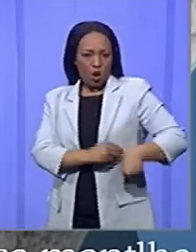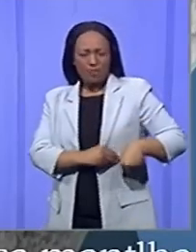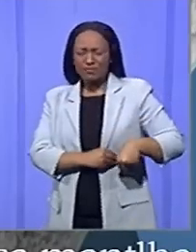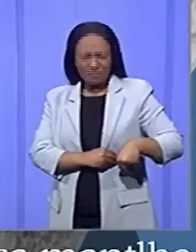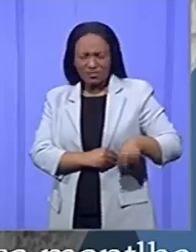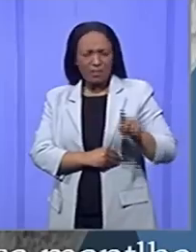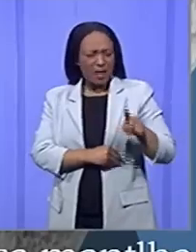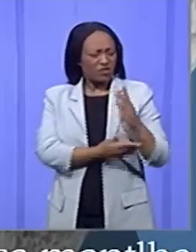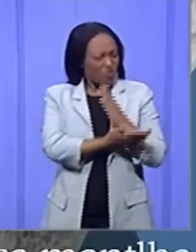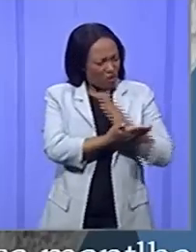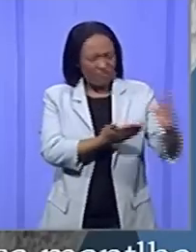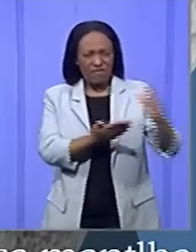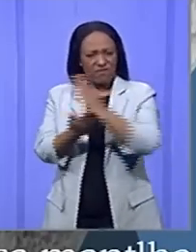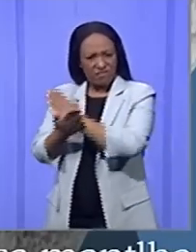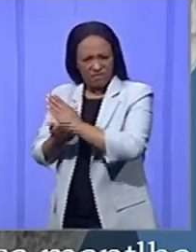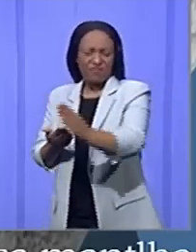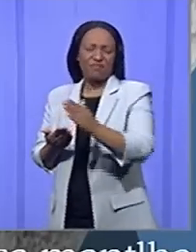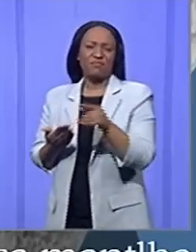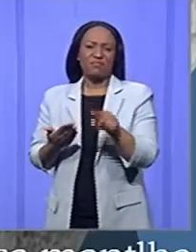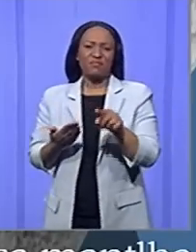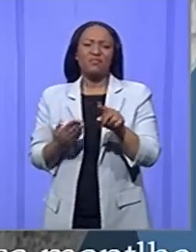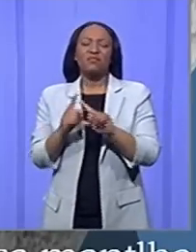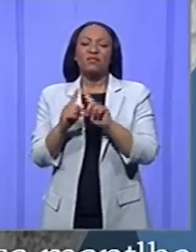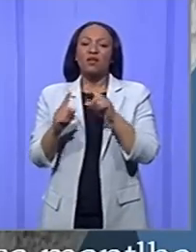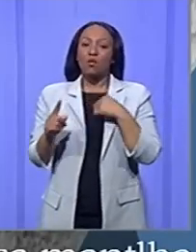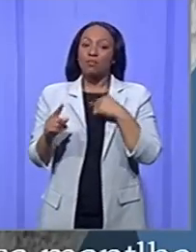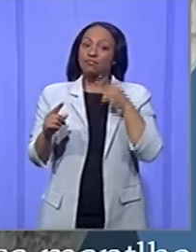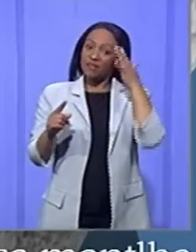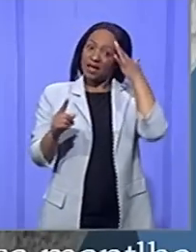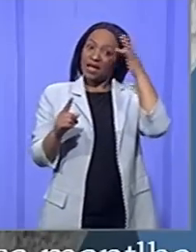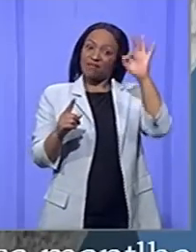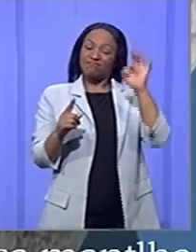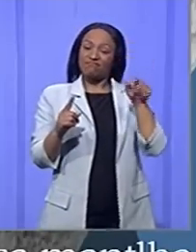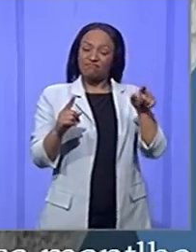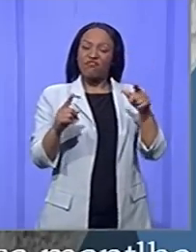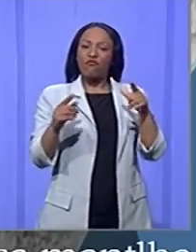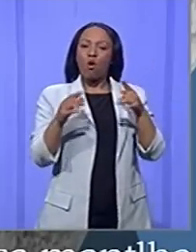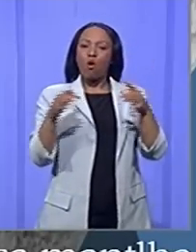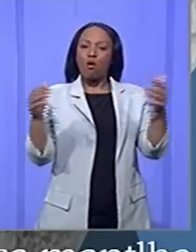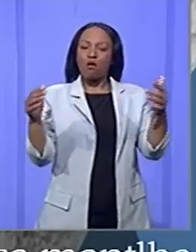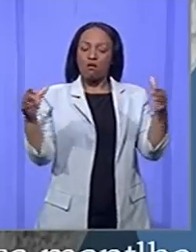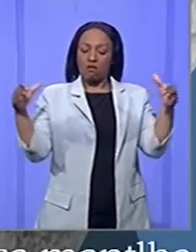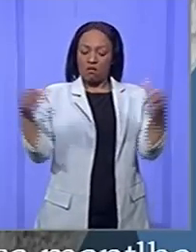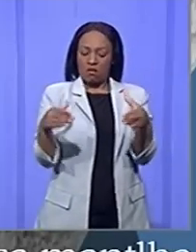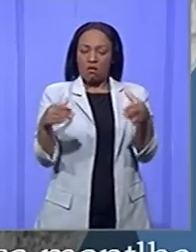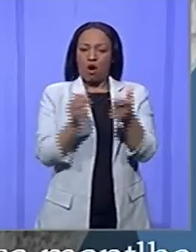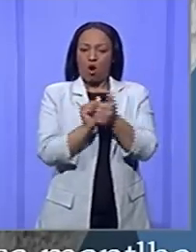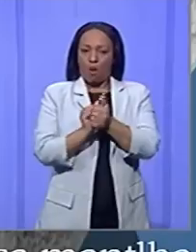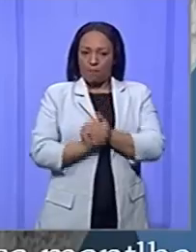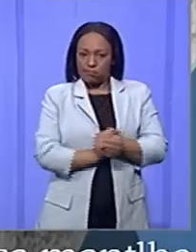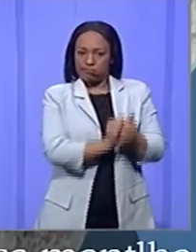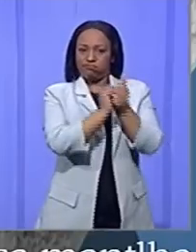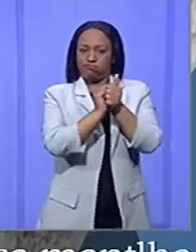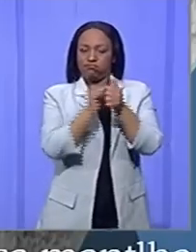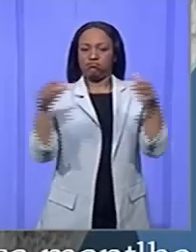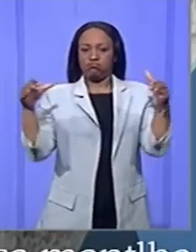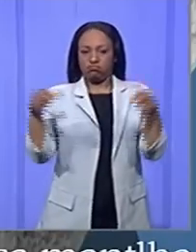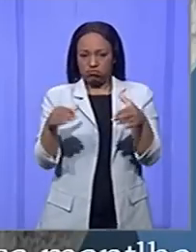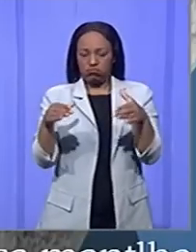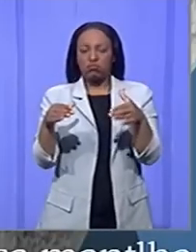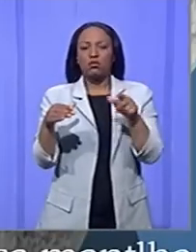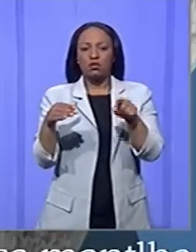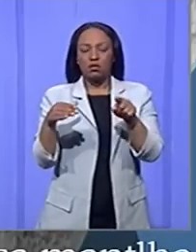tshepeng hore ke dintho tse ileng hore mmuso ona wa kopanelo o tlo lebana le tsone hore ka hohle di